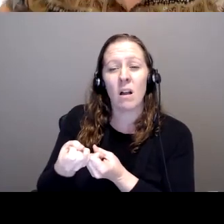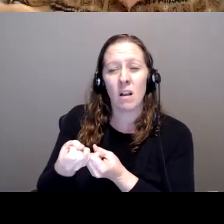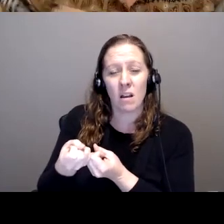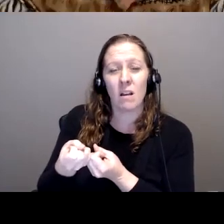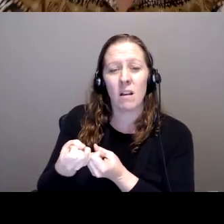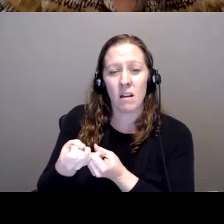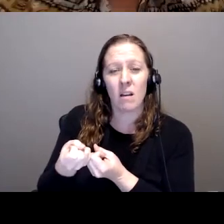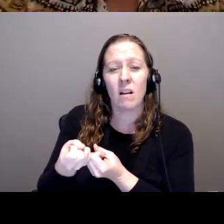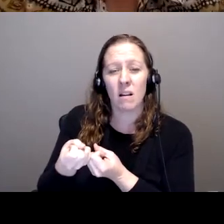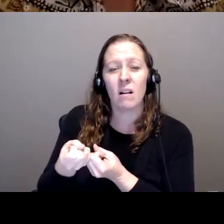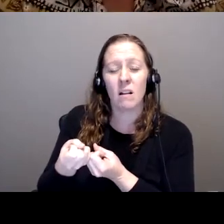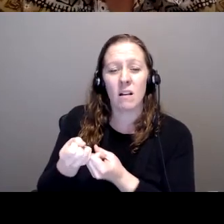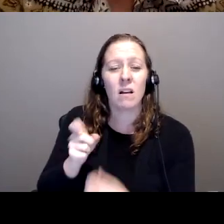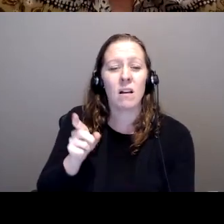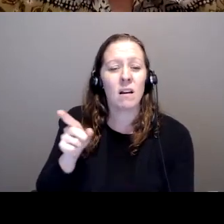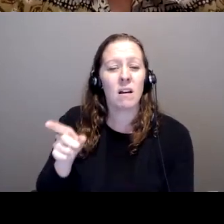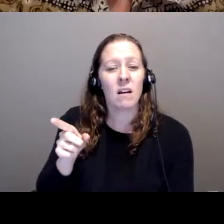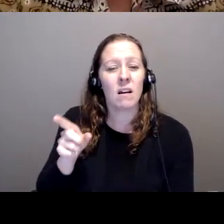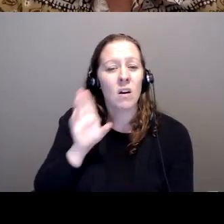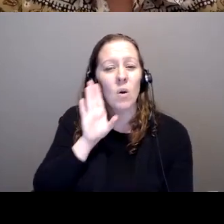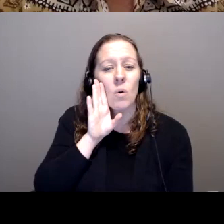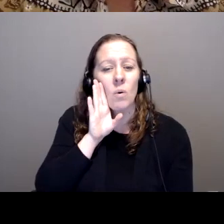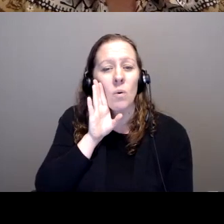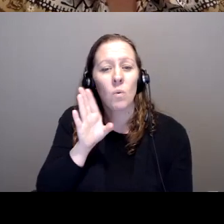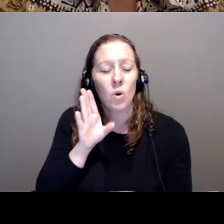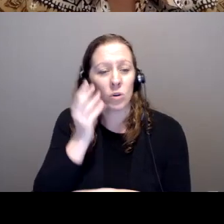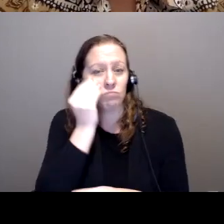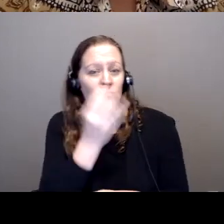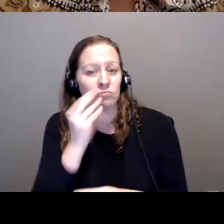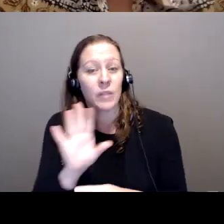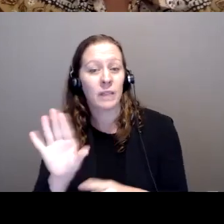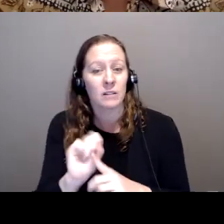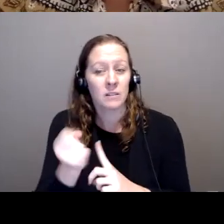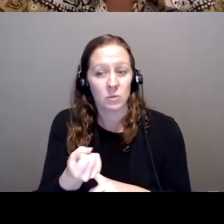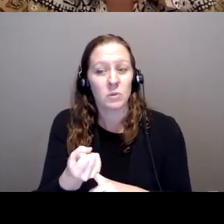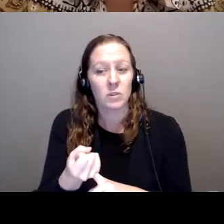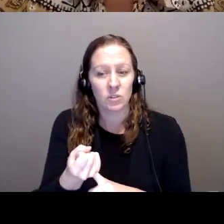the information about what their situation is. They may be